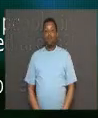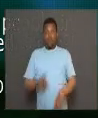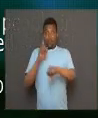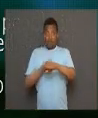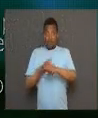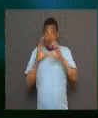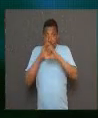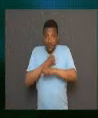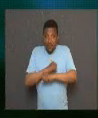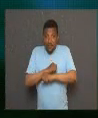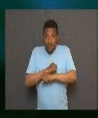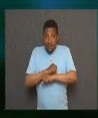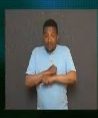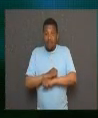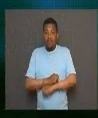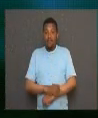Time's up.